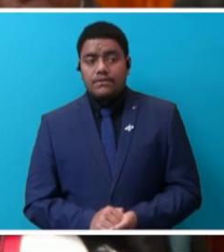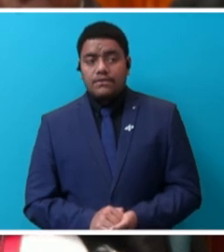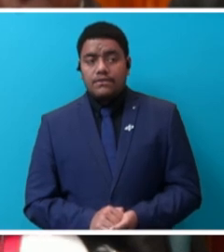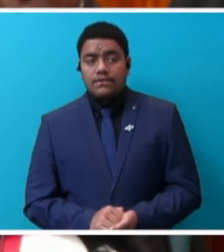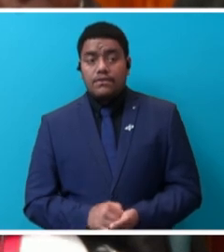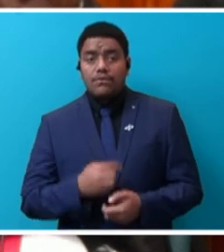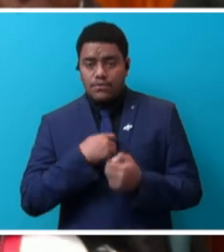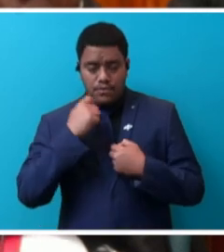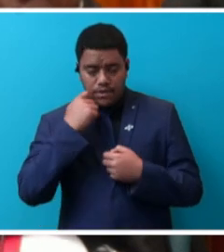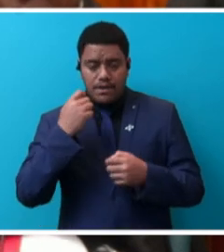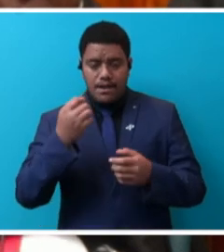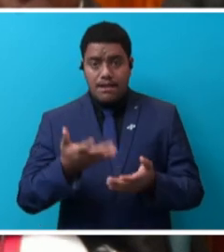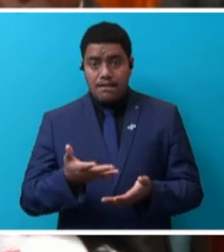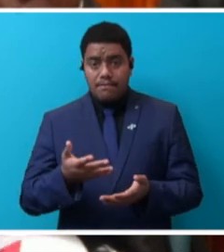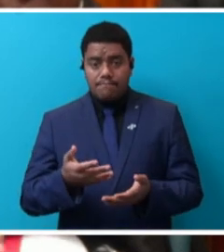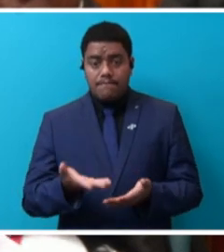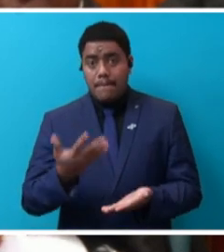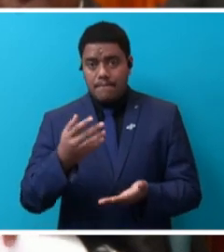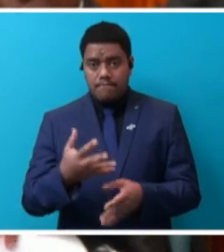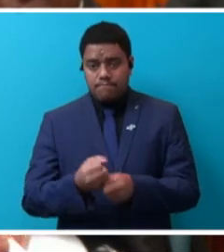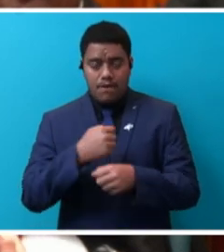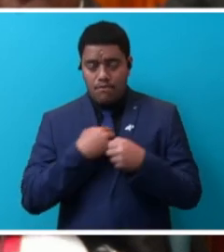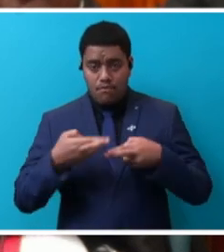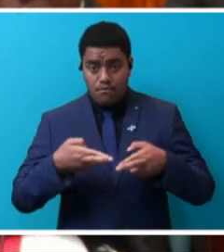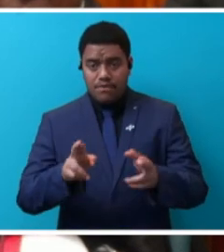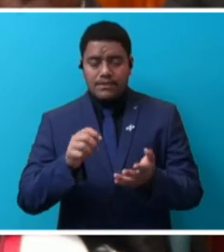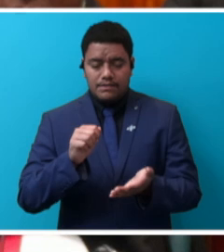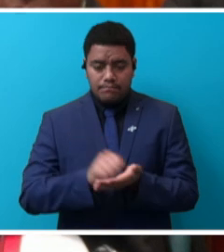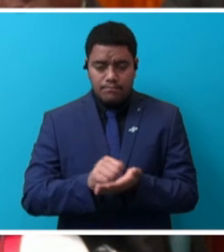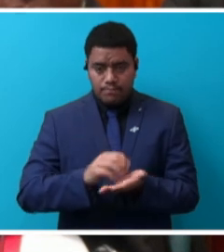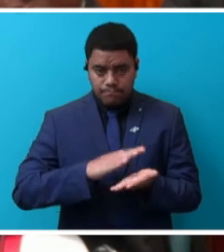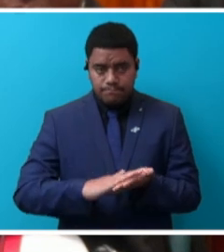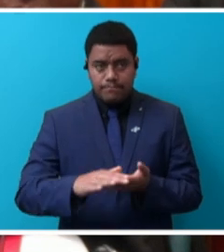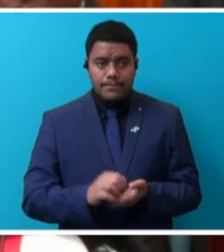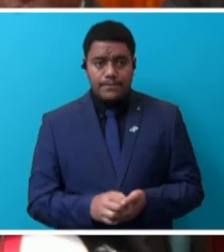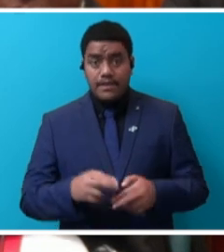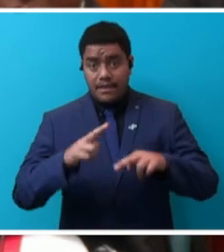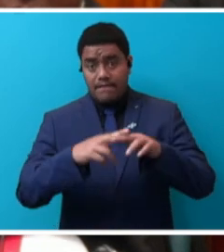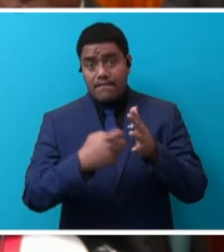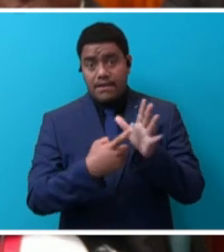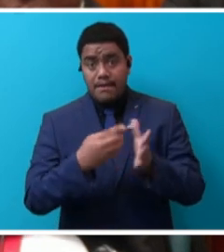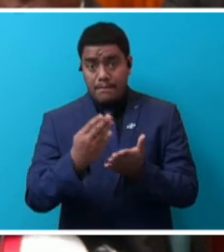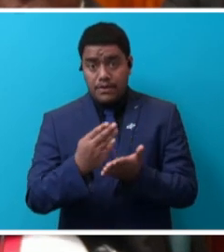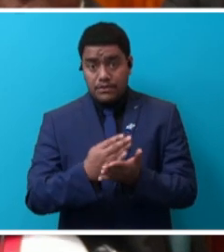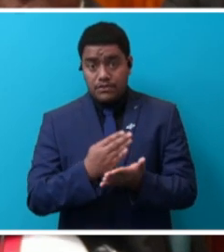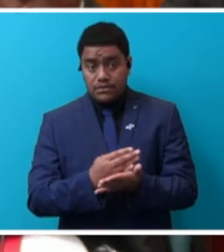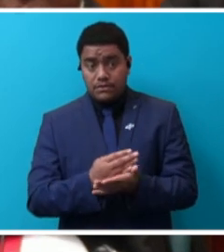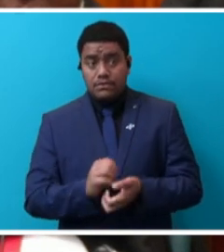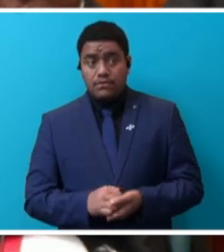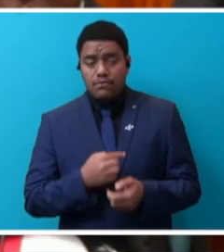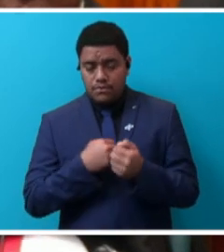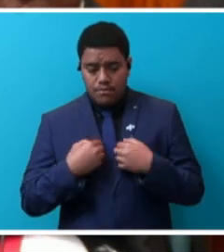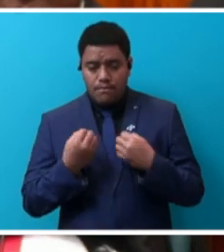upgrading our roads. In the FRA budget, we had actually provided